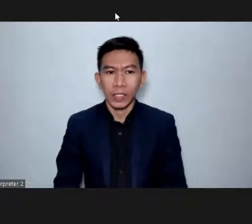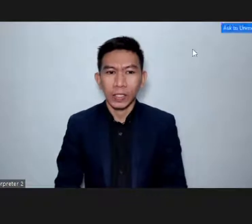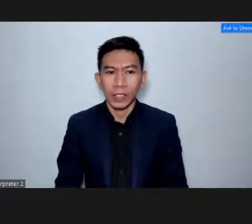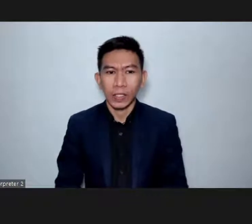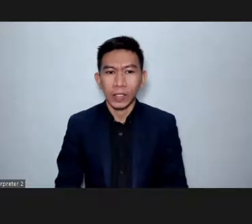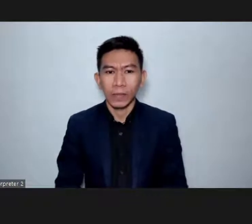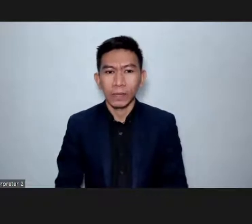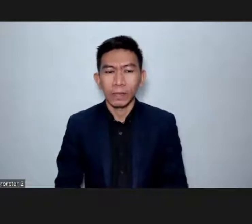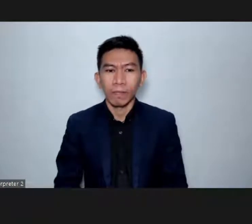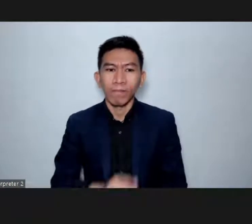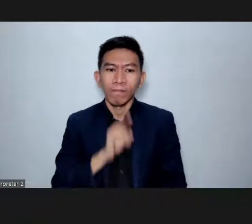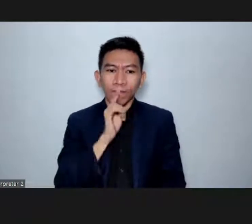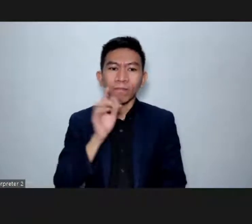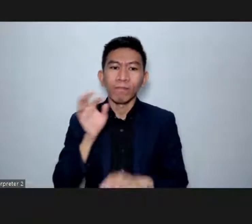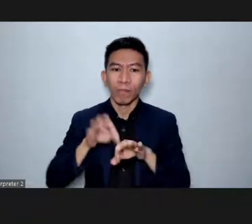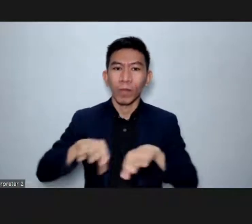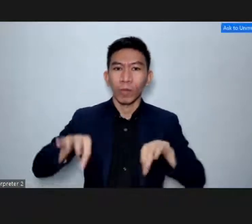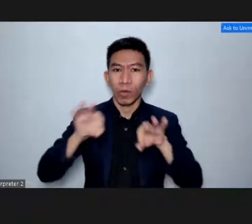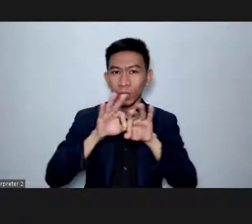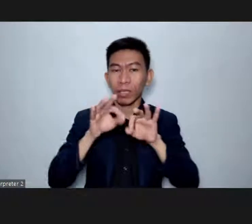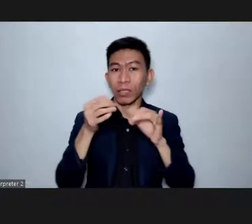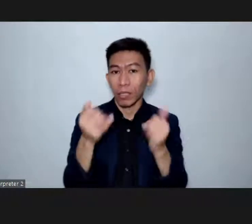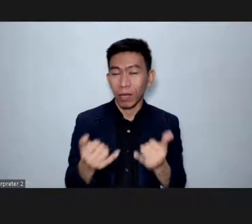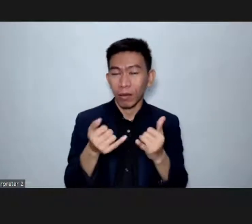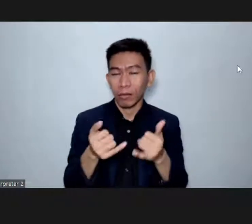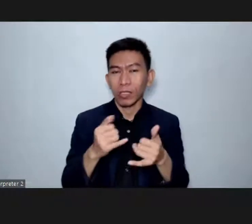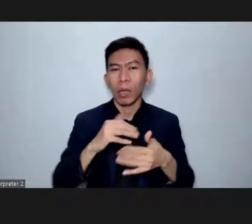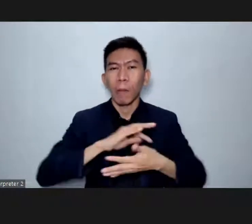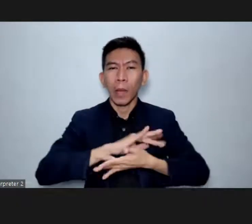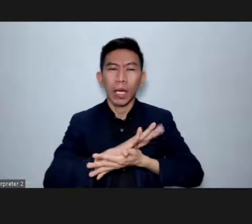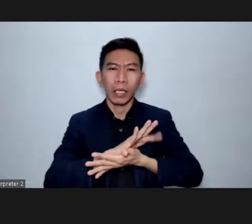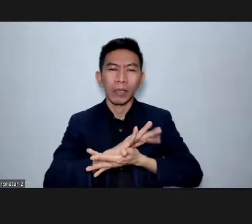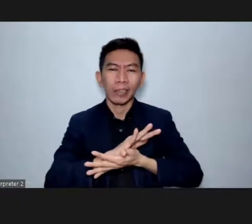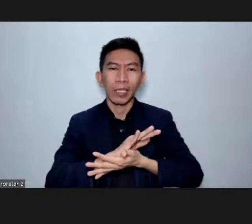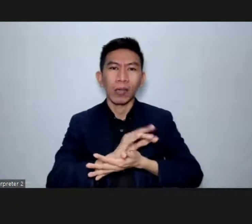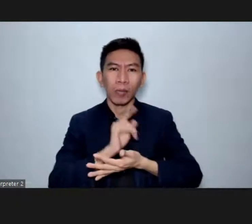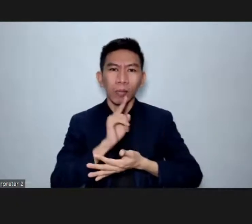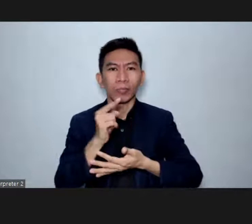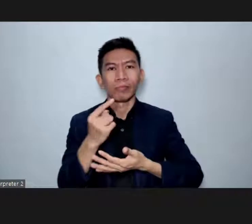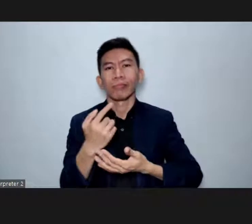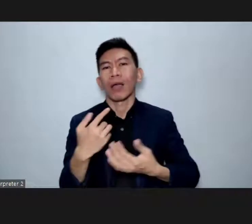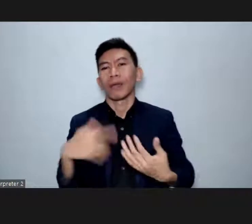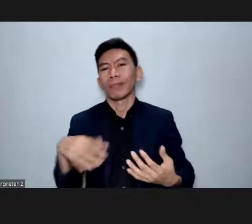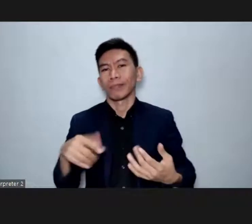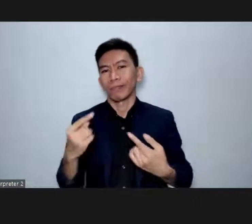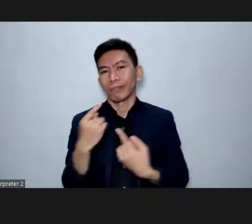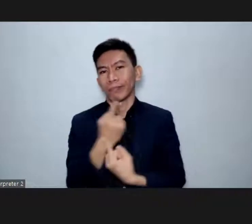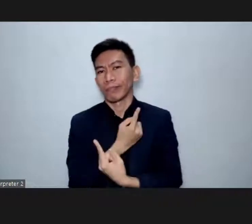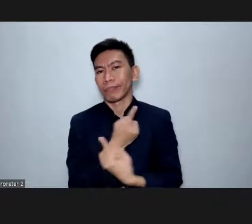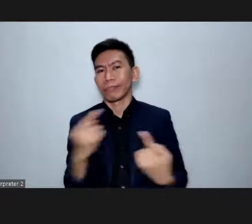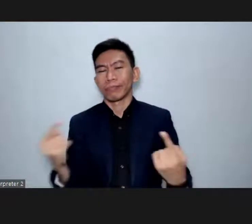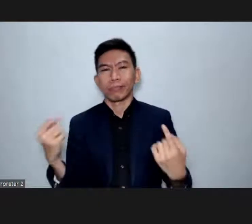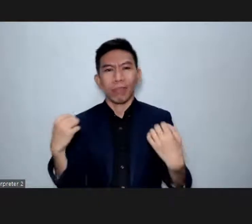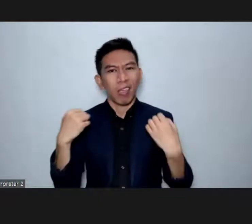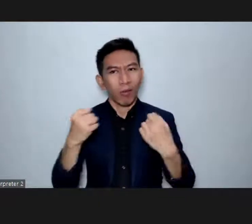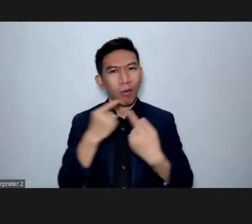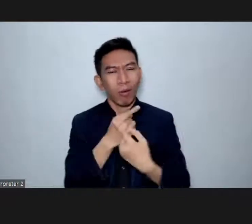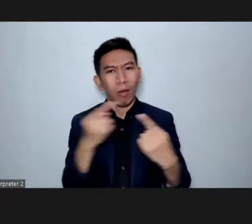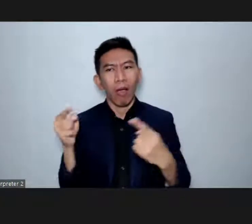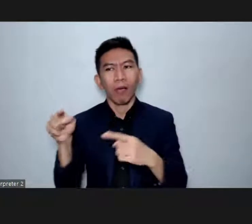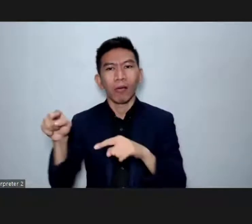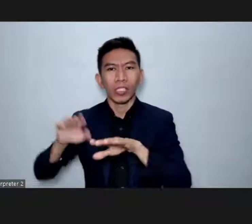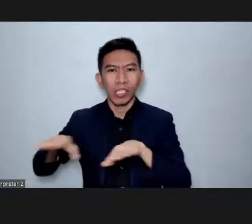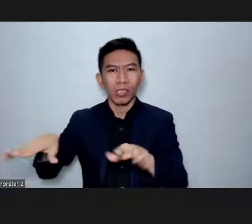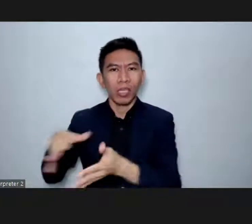this is quite significant in the era of pandemic because it's sending a very, very strong message that children, being vulnerable as they